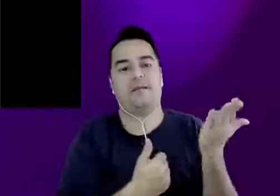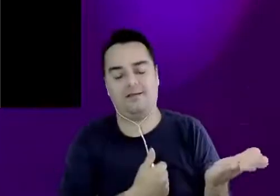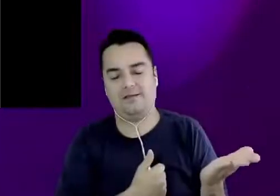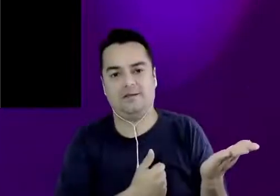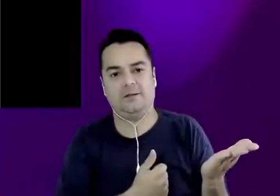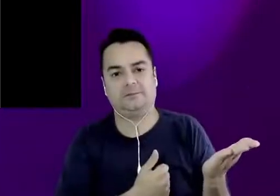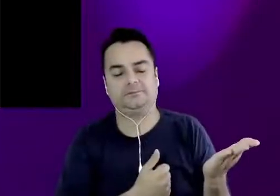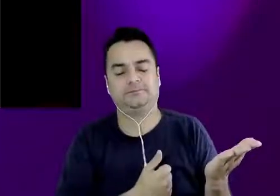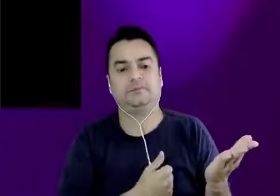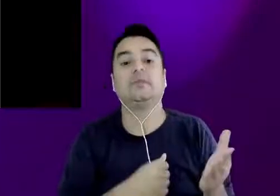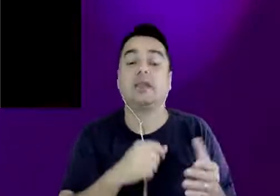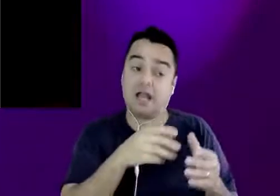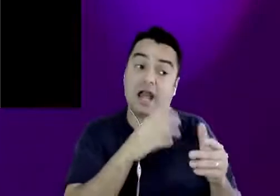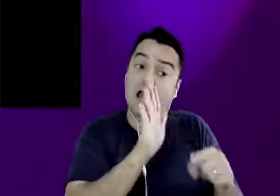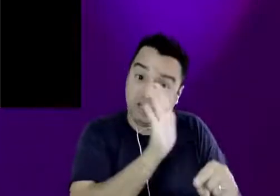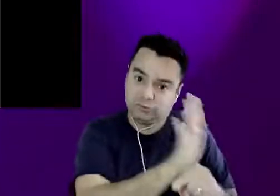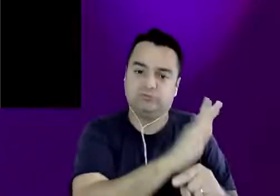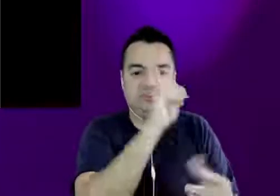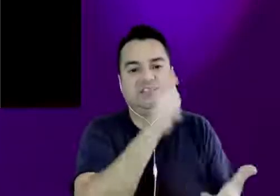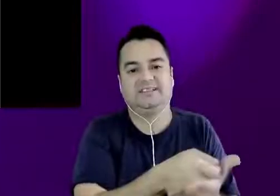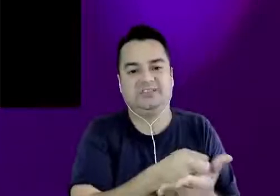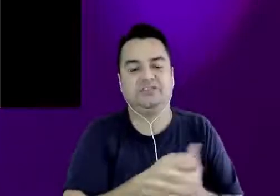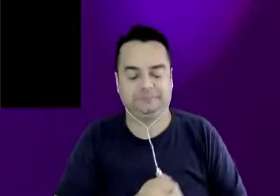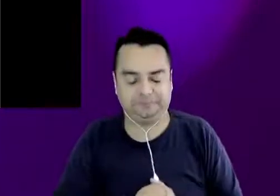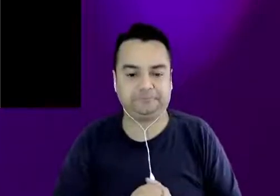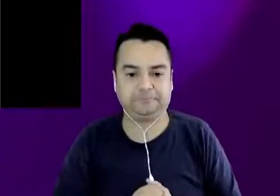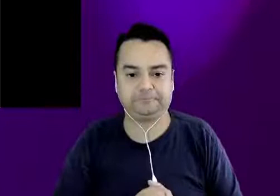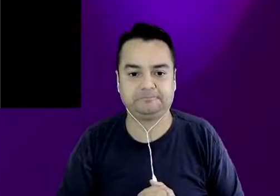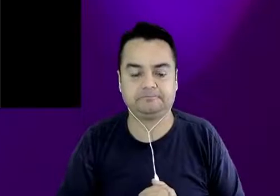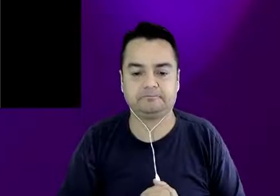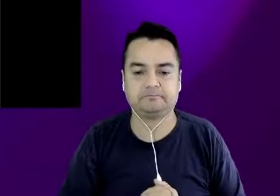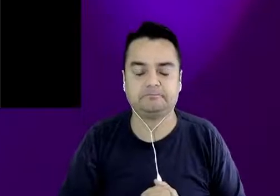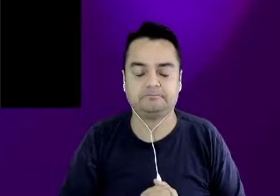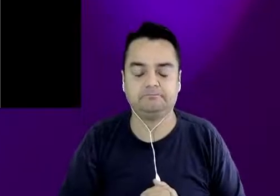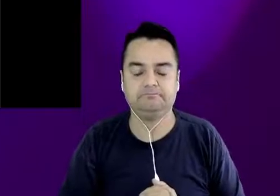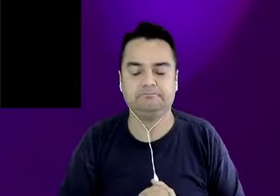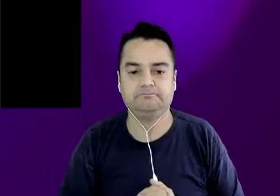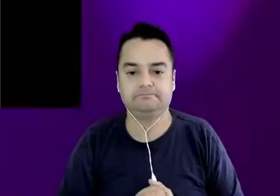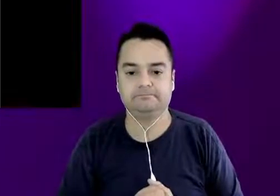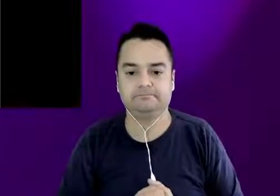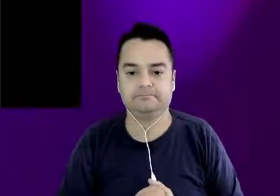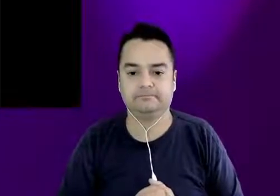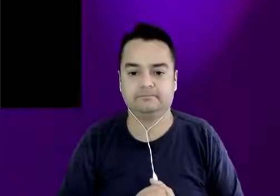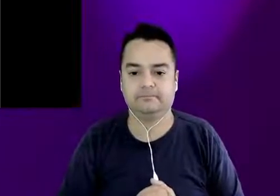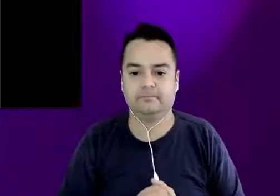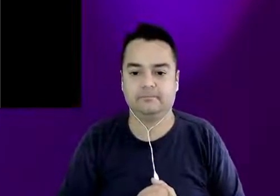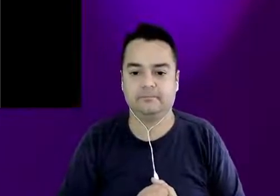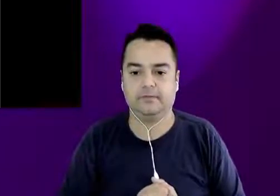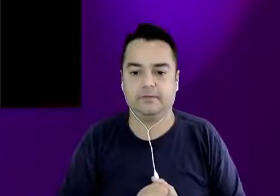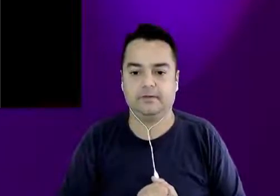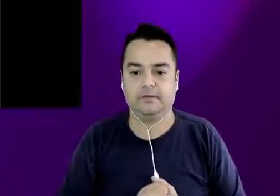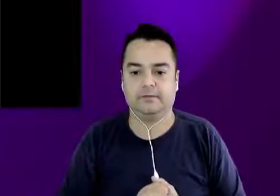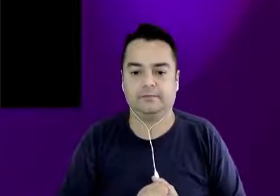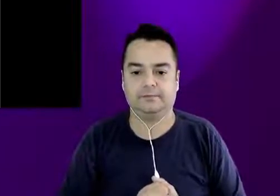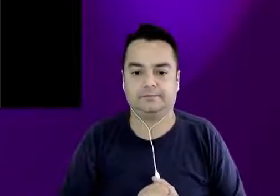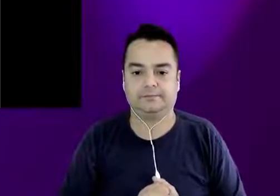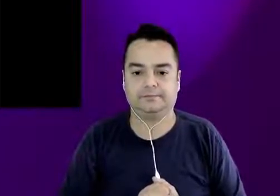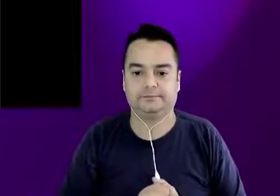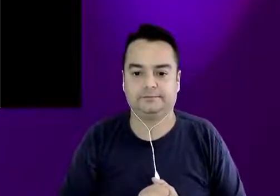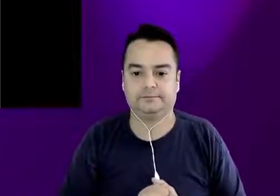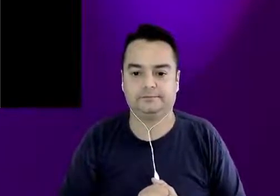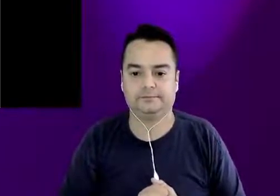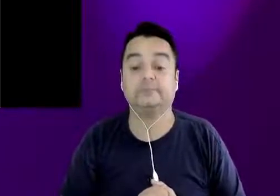Now, the other thing that is important is, okay, if we have the opportunity to do this,